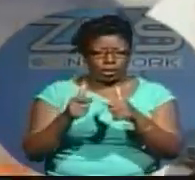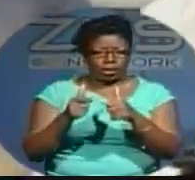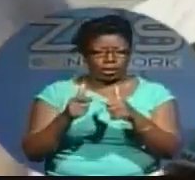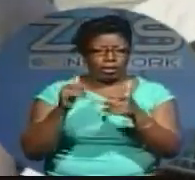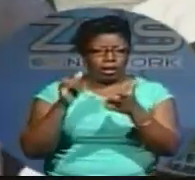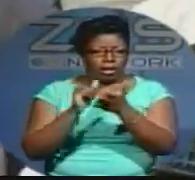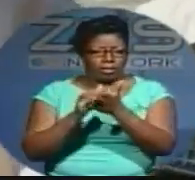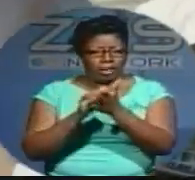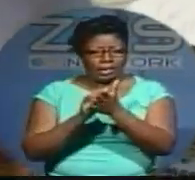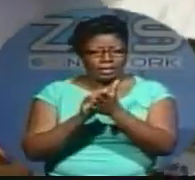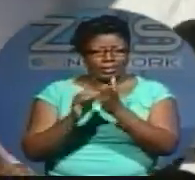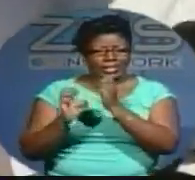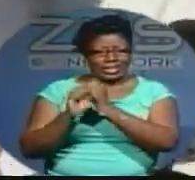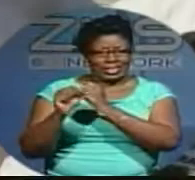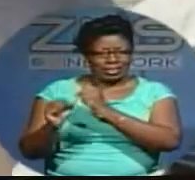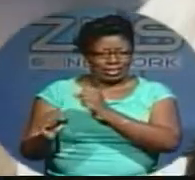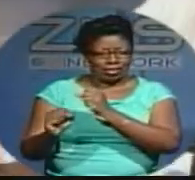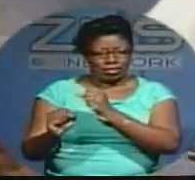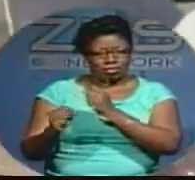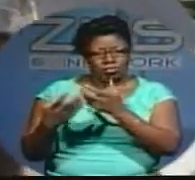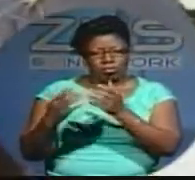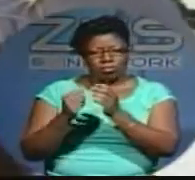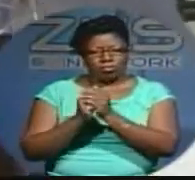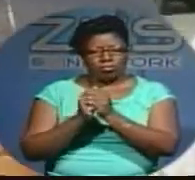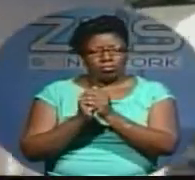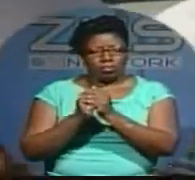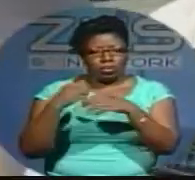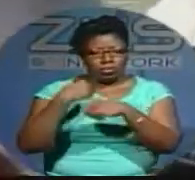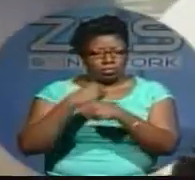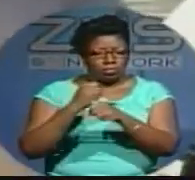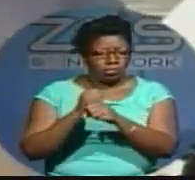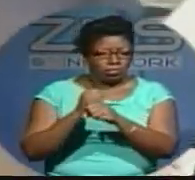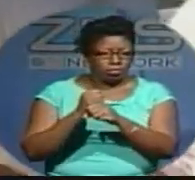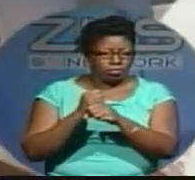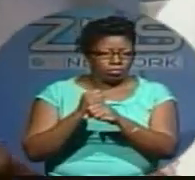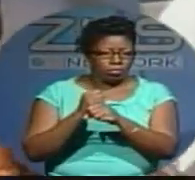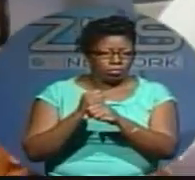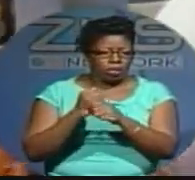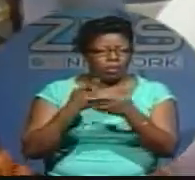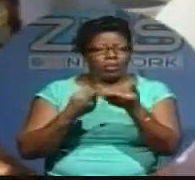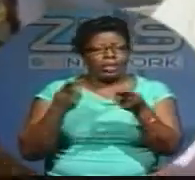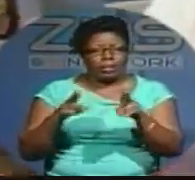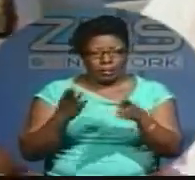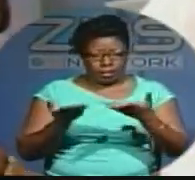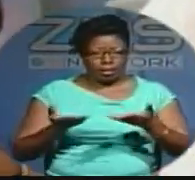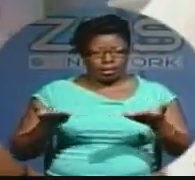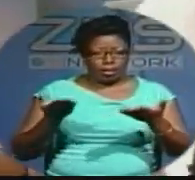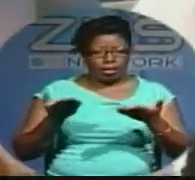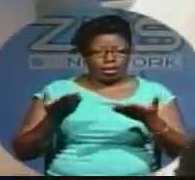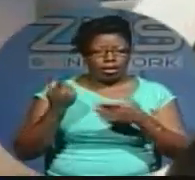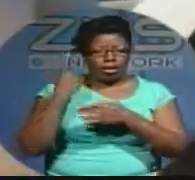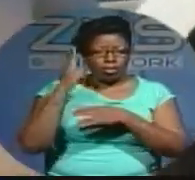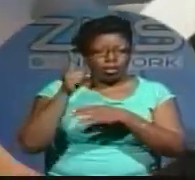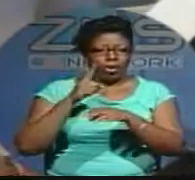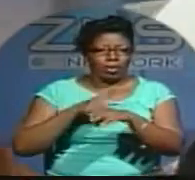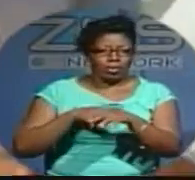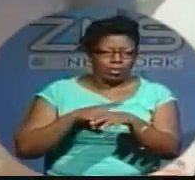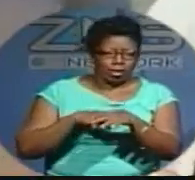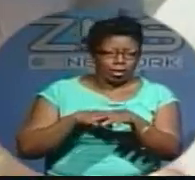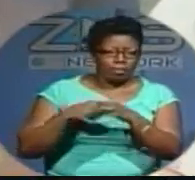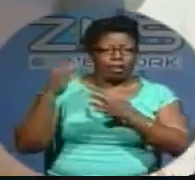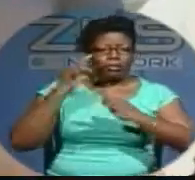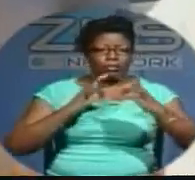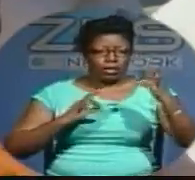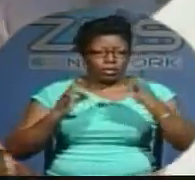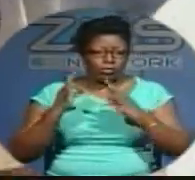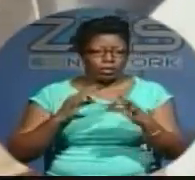is the extent to which we could create a happening here in Fresh Creek for a season. And so a festival